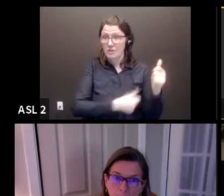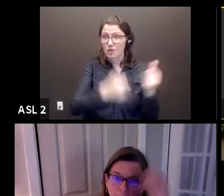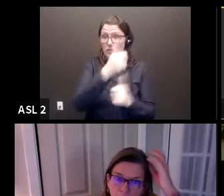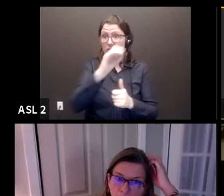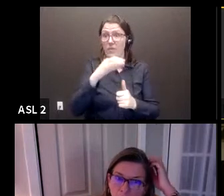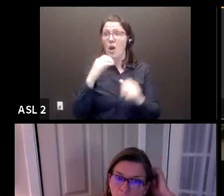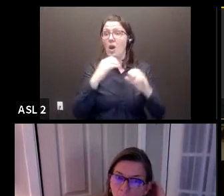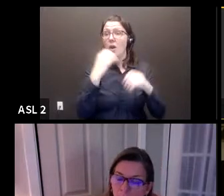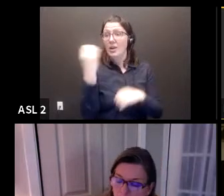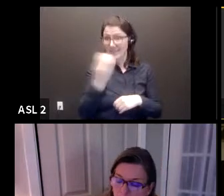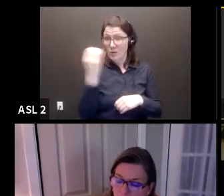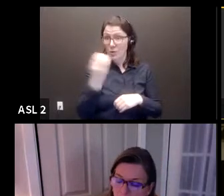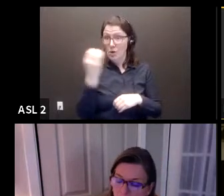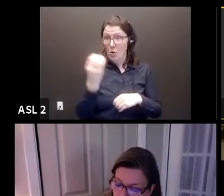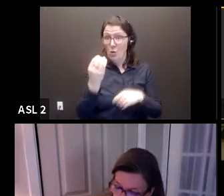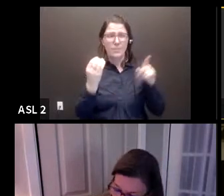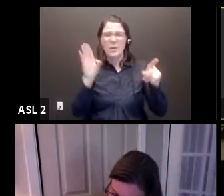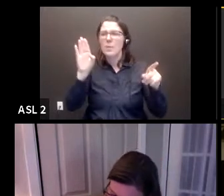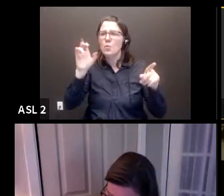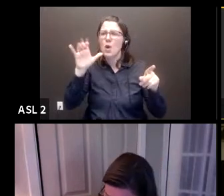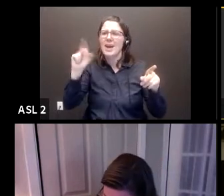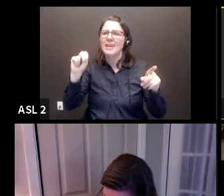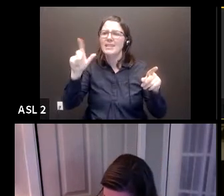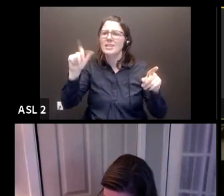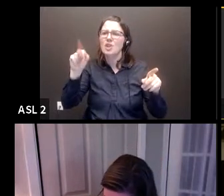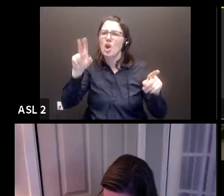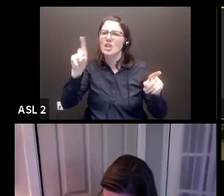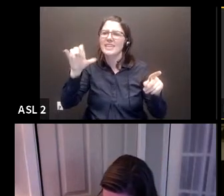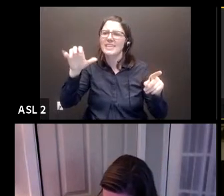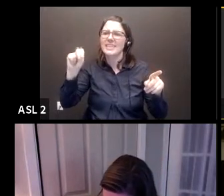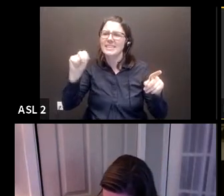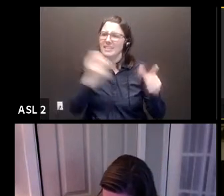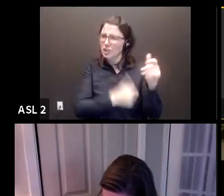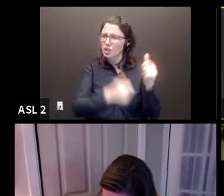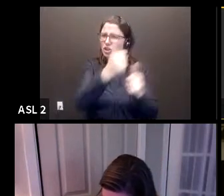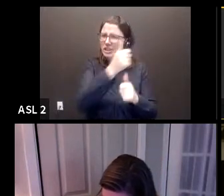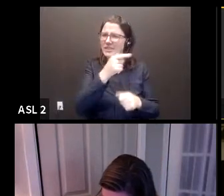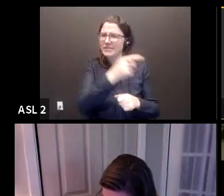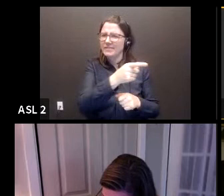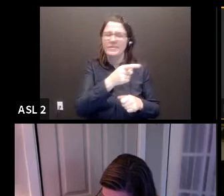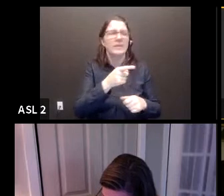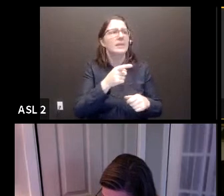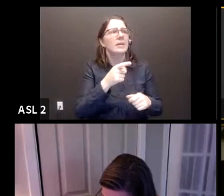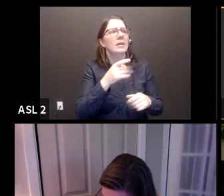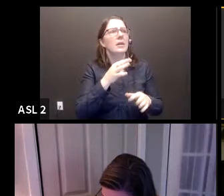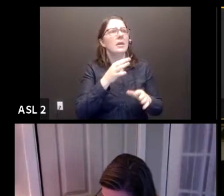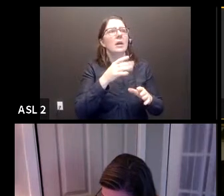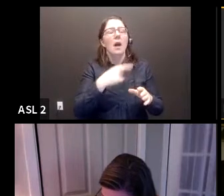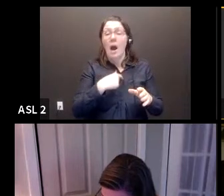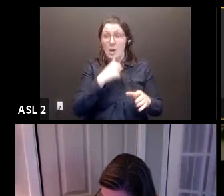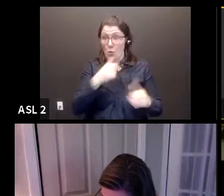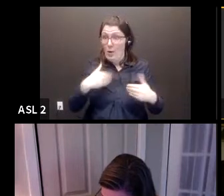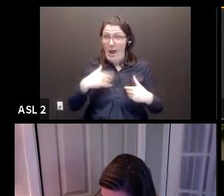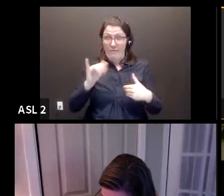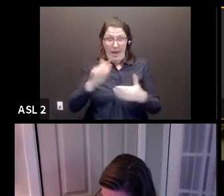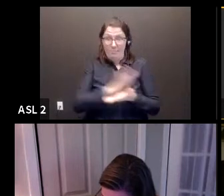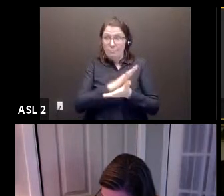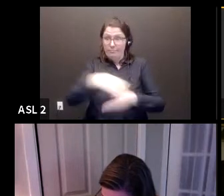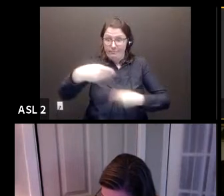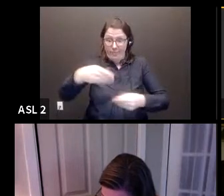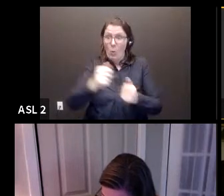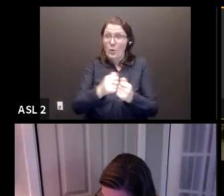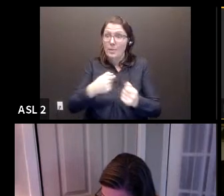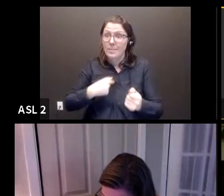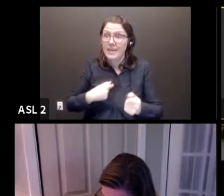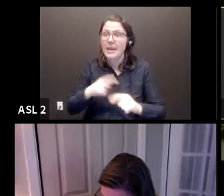brian larkin i don't have the exact translation in front of me but i can provide that to the board for its consideration but i'll paraphrase it